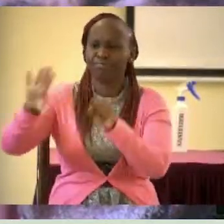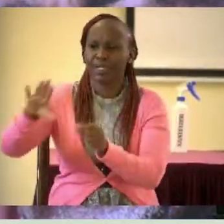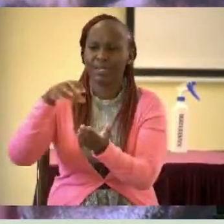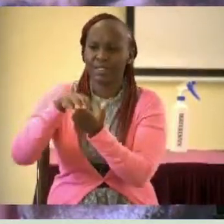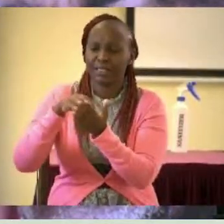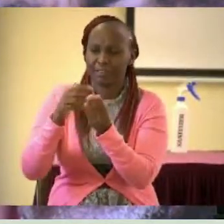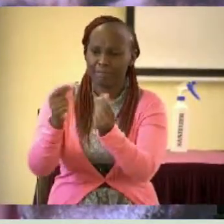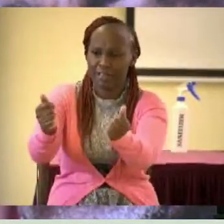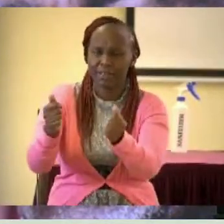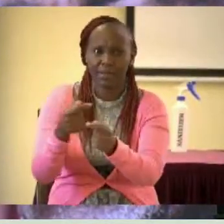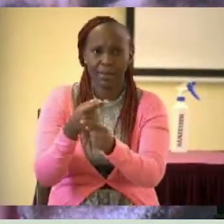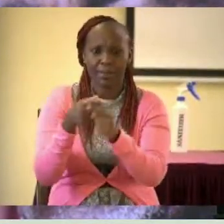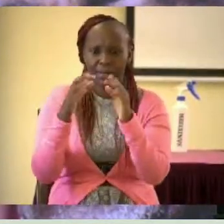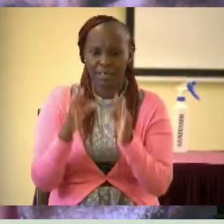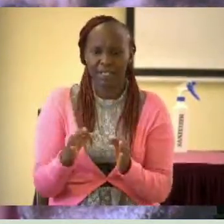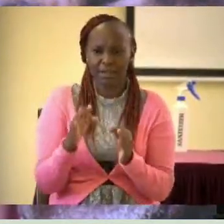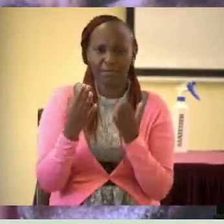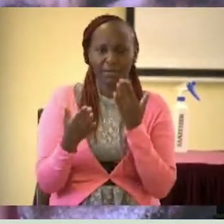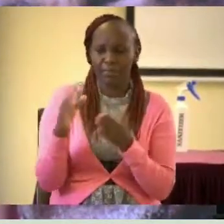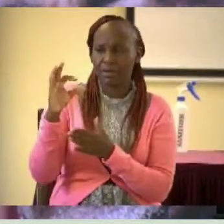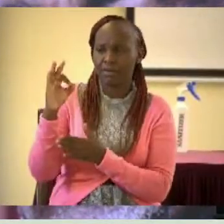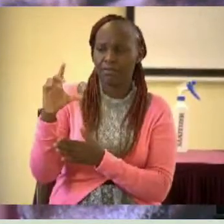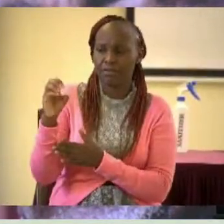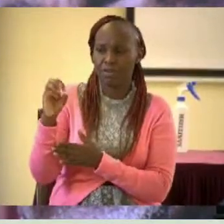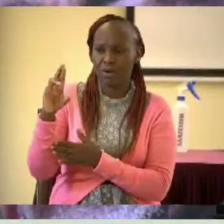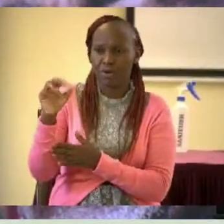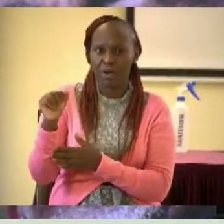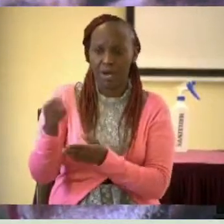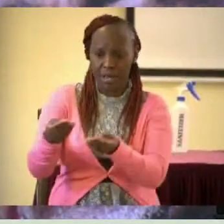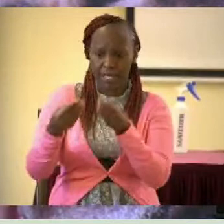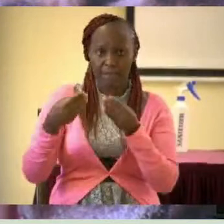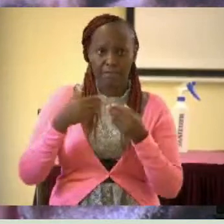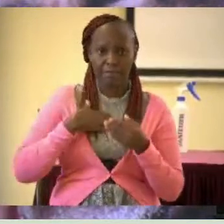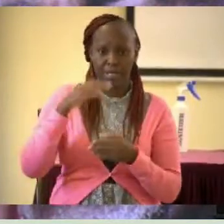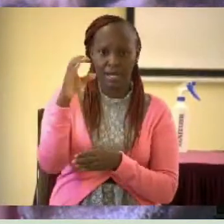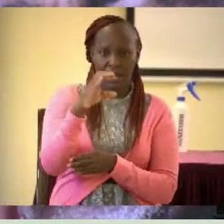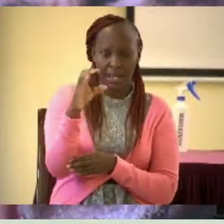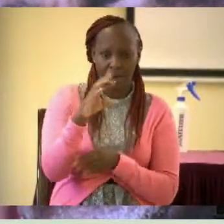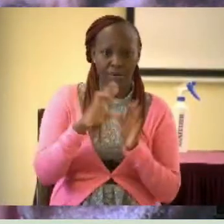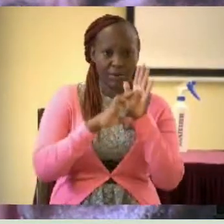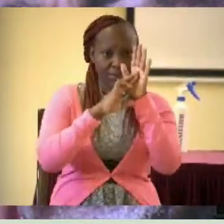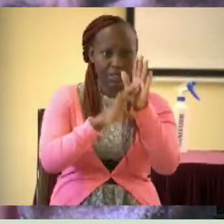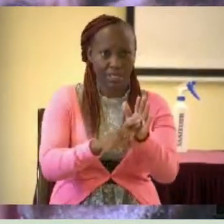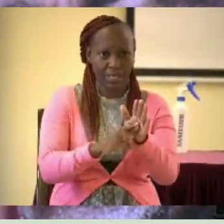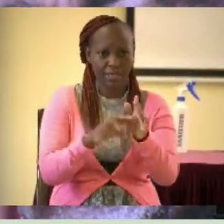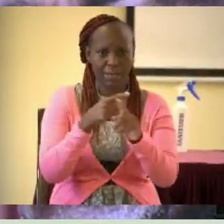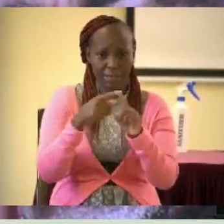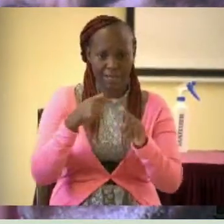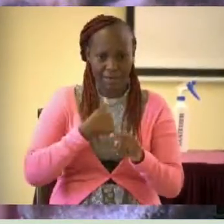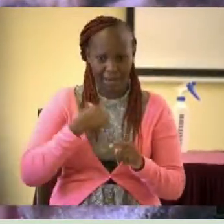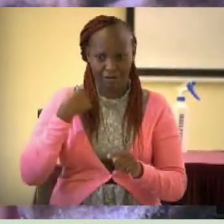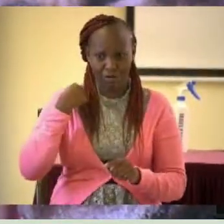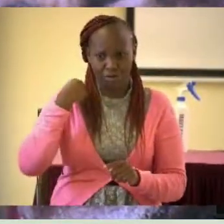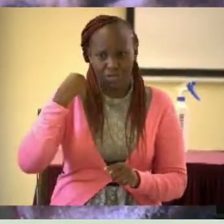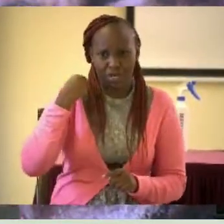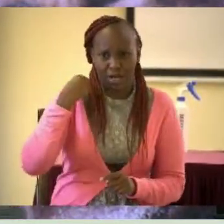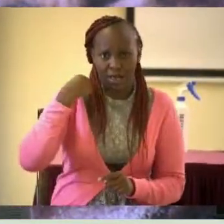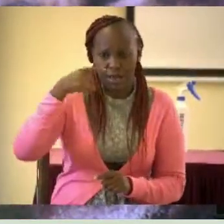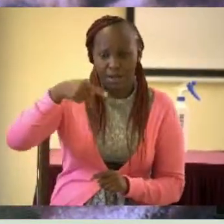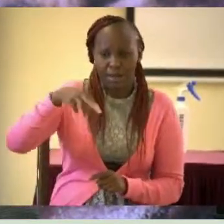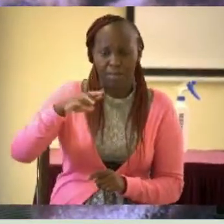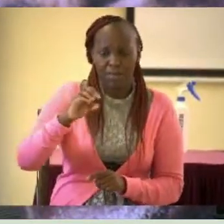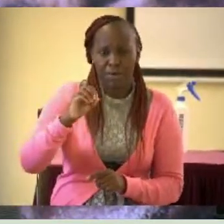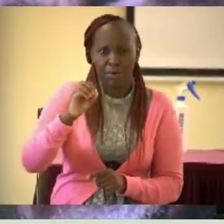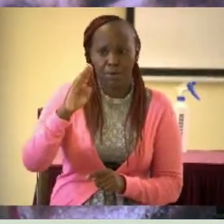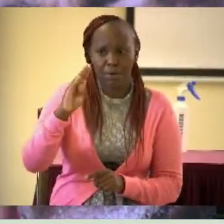But if Flora Beidali will give me a client to represent on a pro bono basis, and the amount